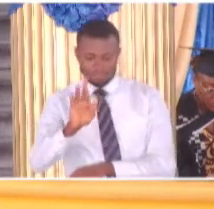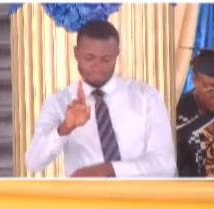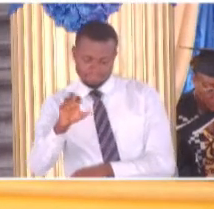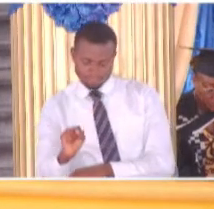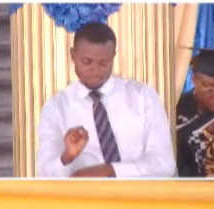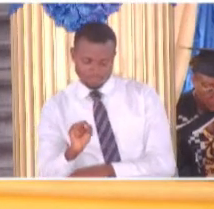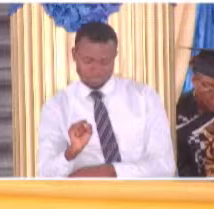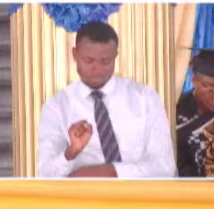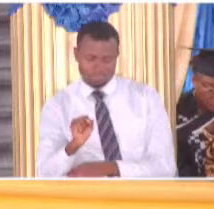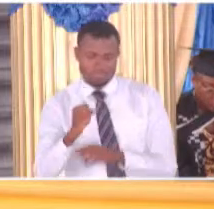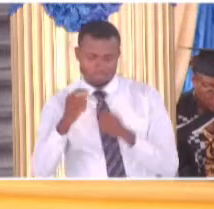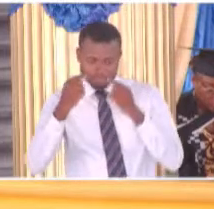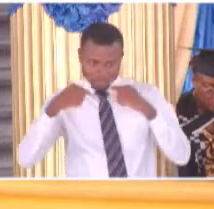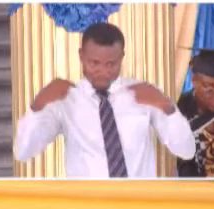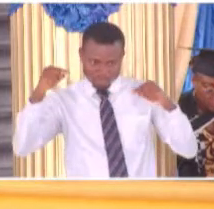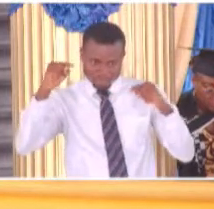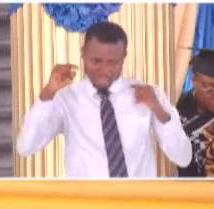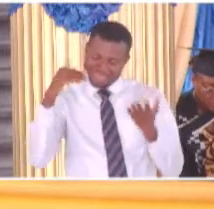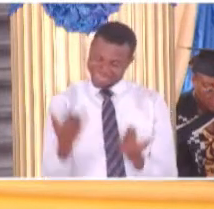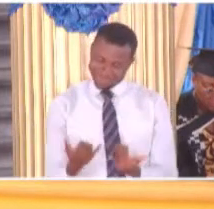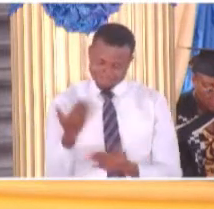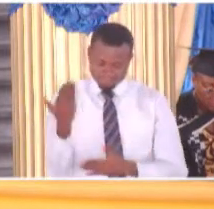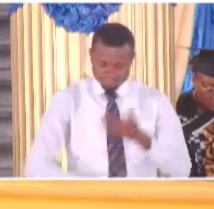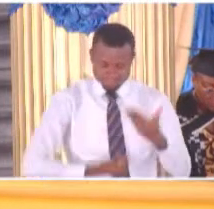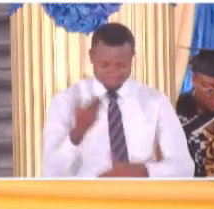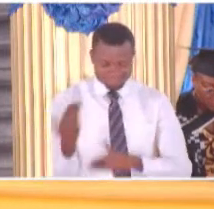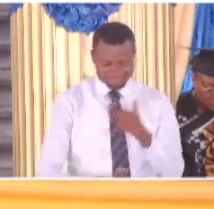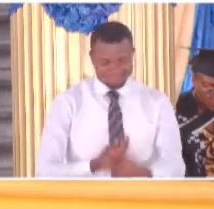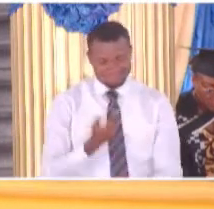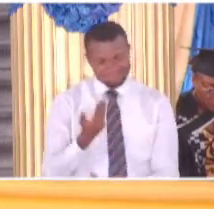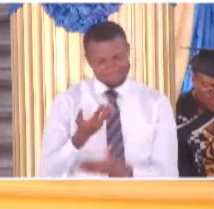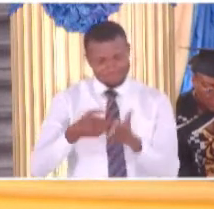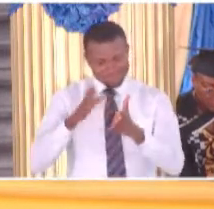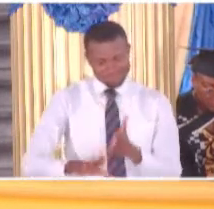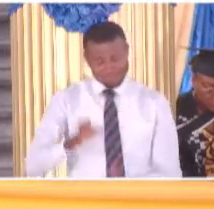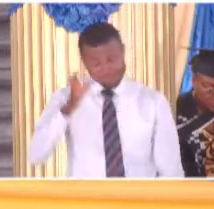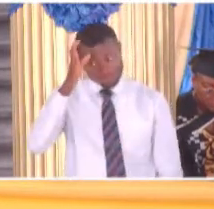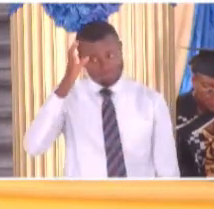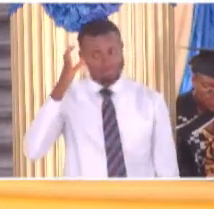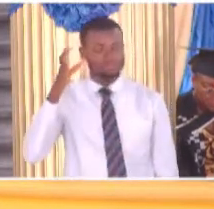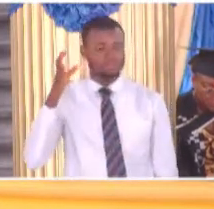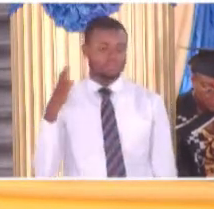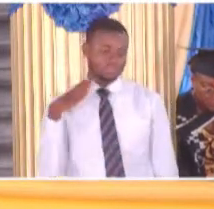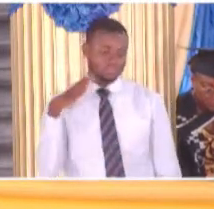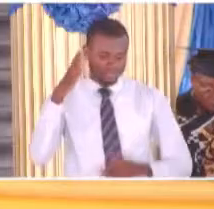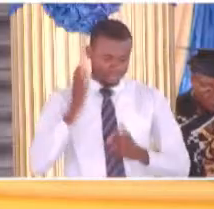announcements. Let's invite the Chancellor's representative as he comes.